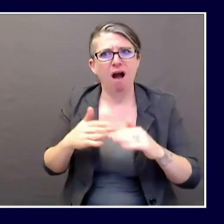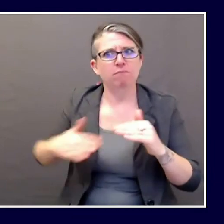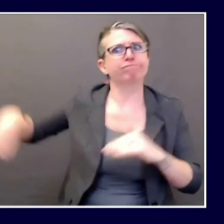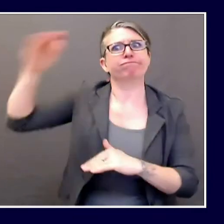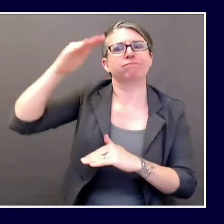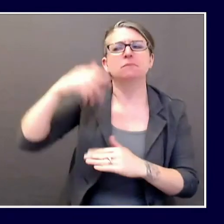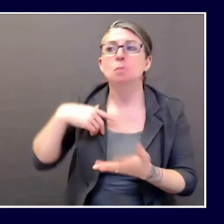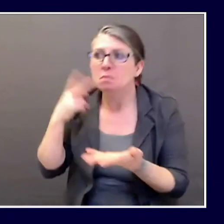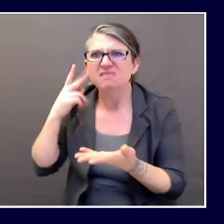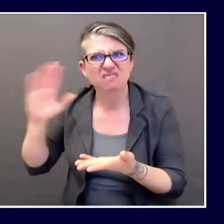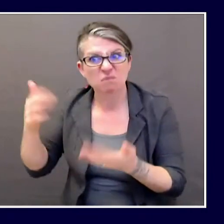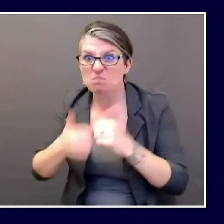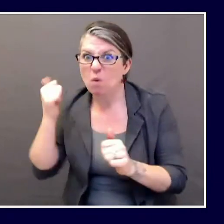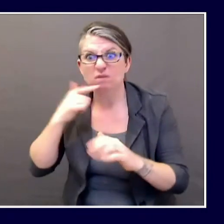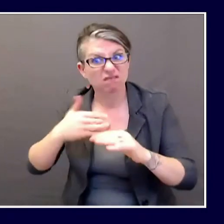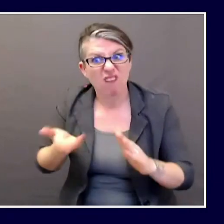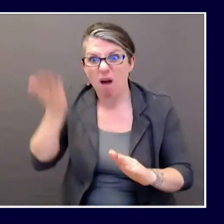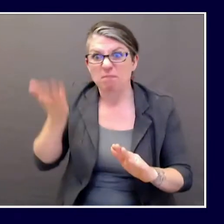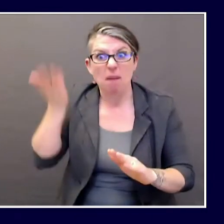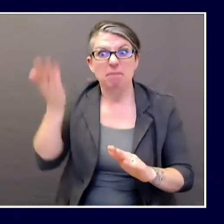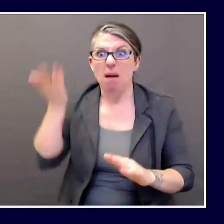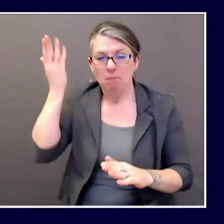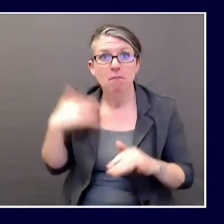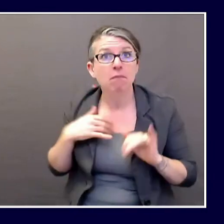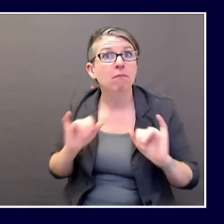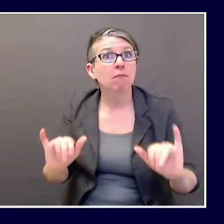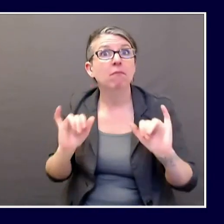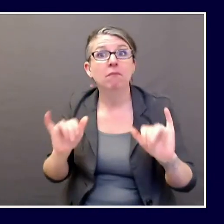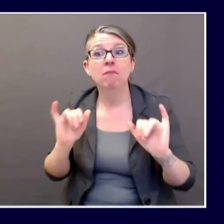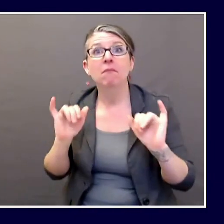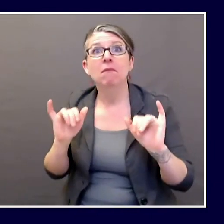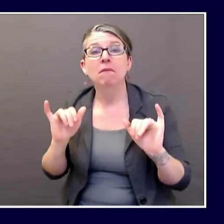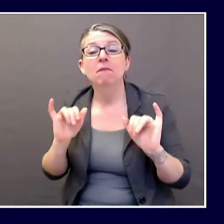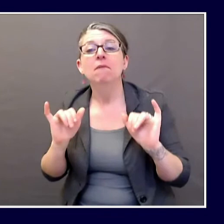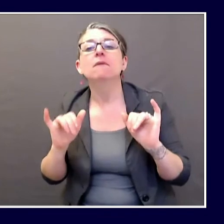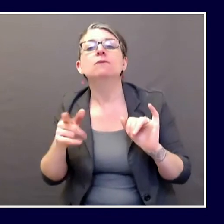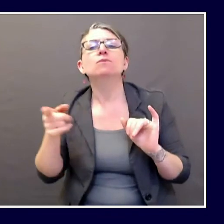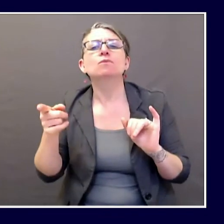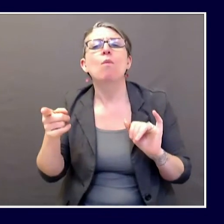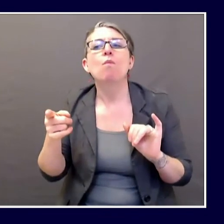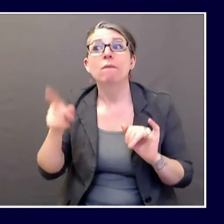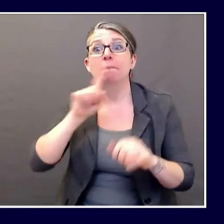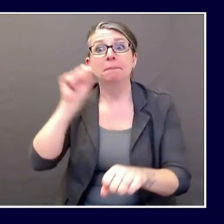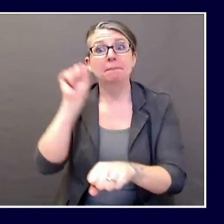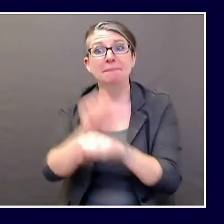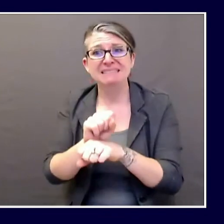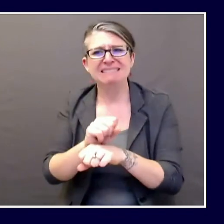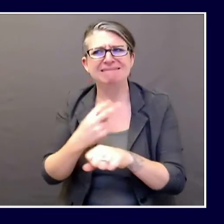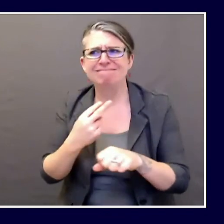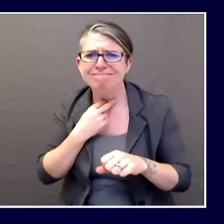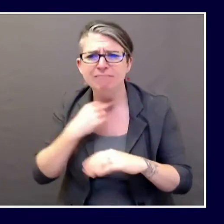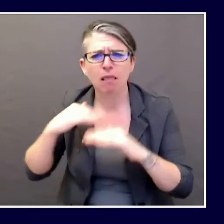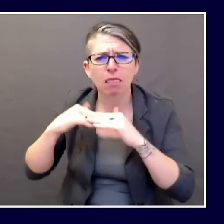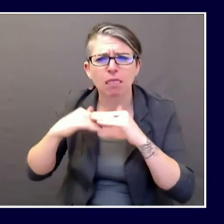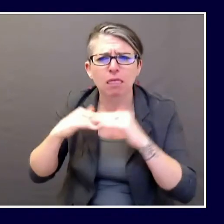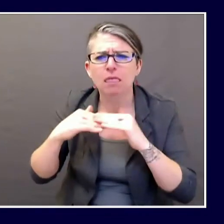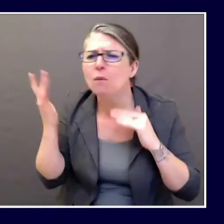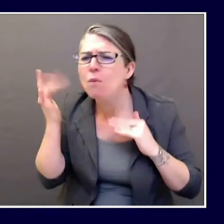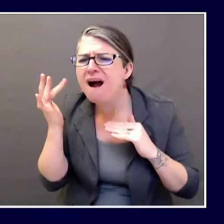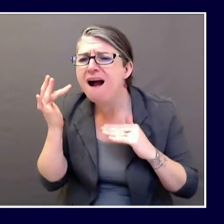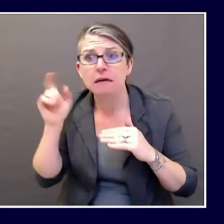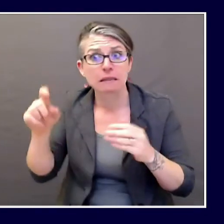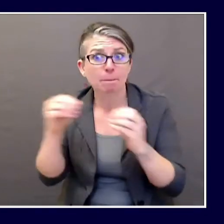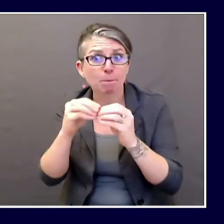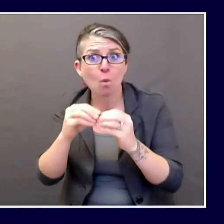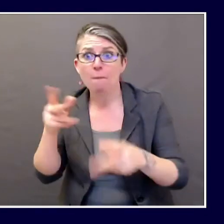traffic, if you need more registration people to help get people in the door and into a vaccination chair, let's work on that now rather